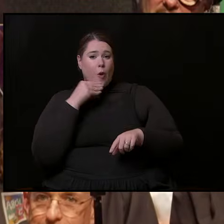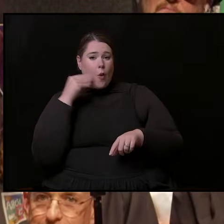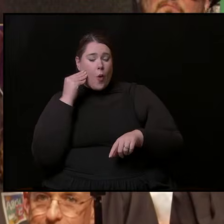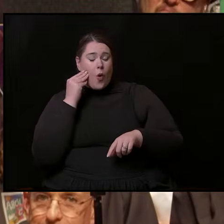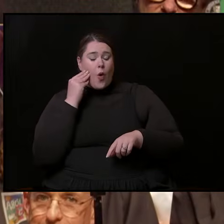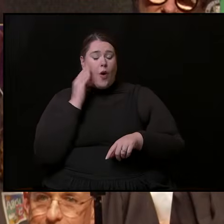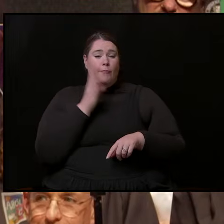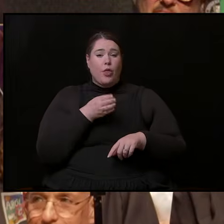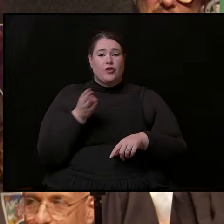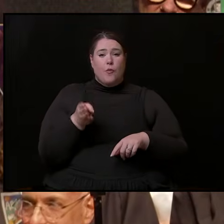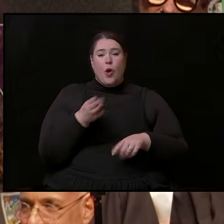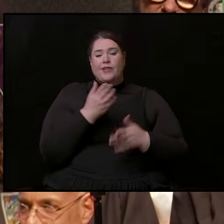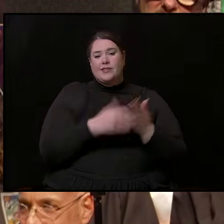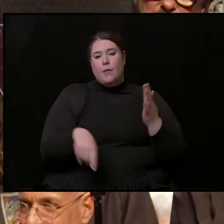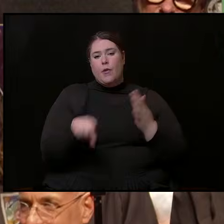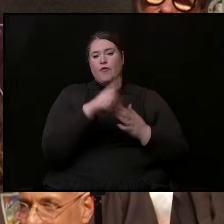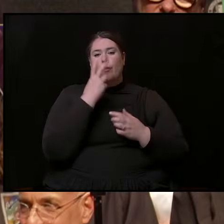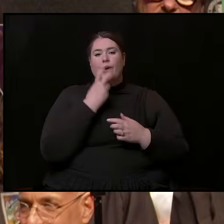Baltimore.